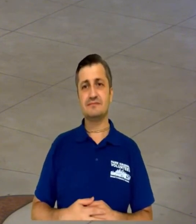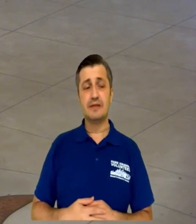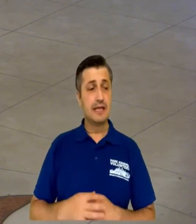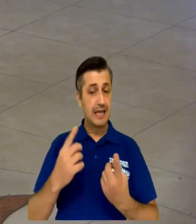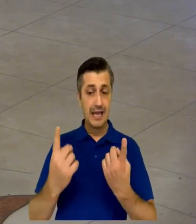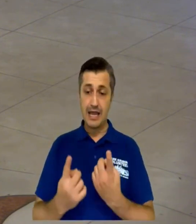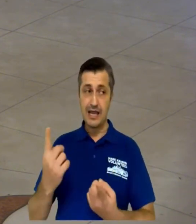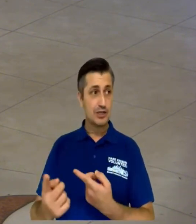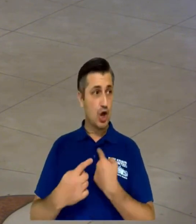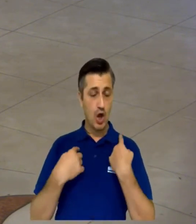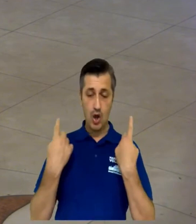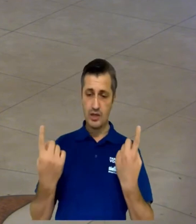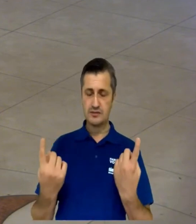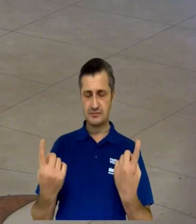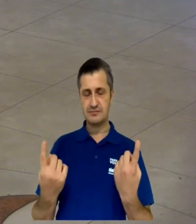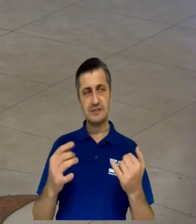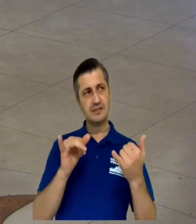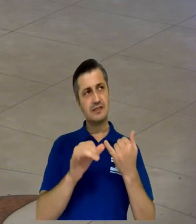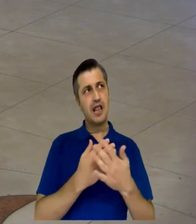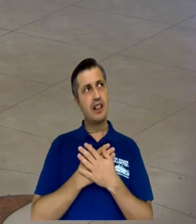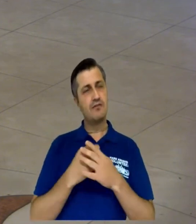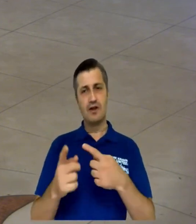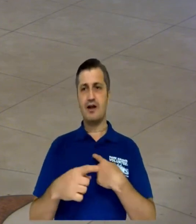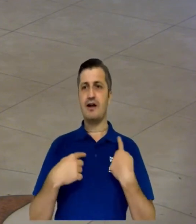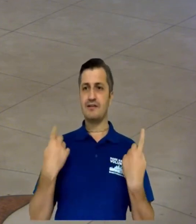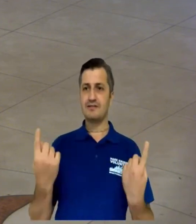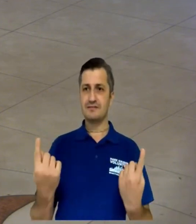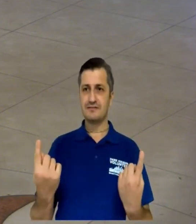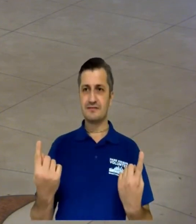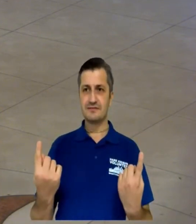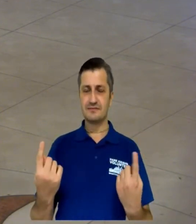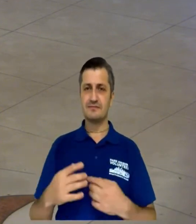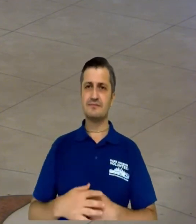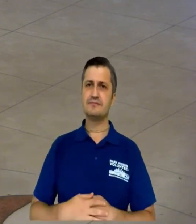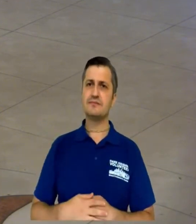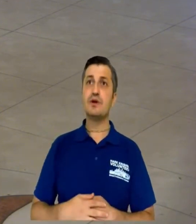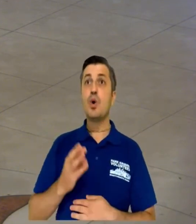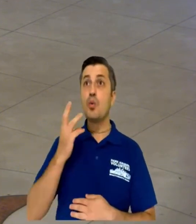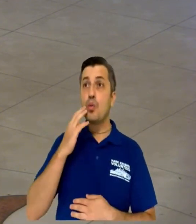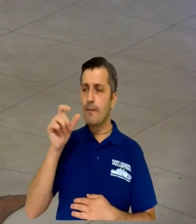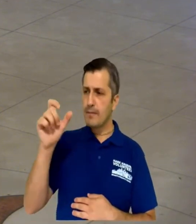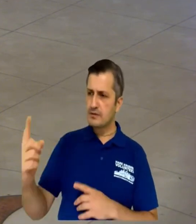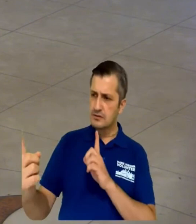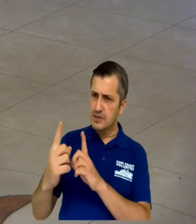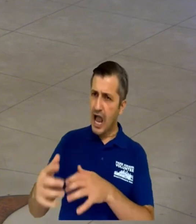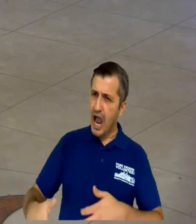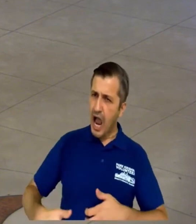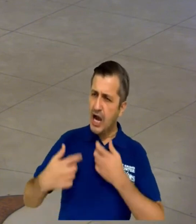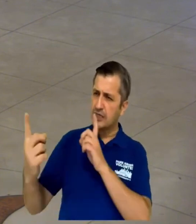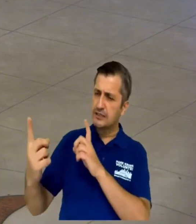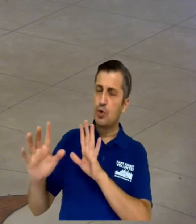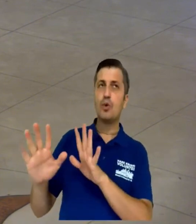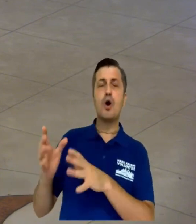And it also makes our interactions much more pleasant. So before we get angry at someone, we think, okay, this person